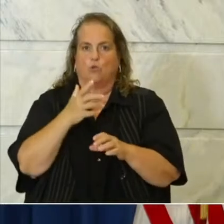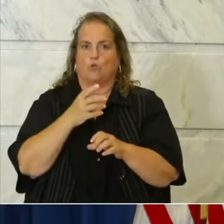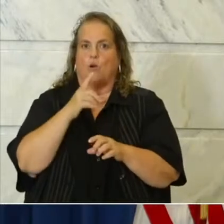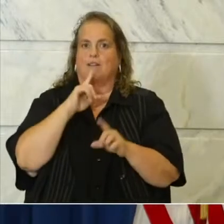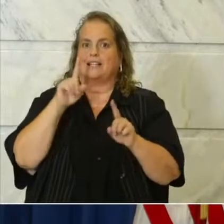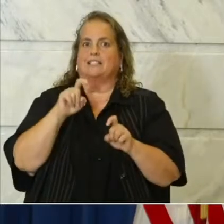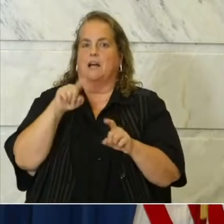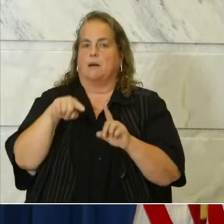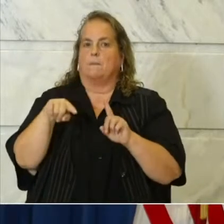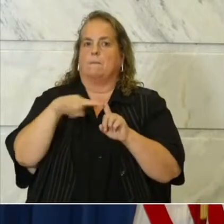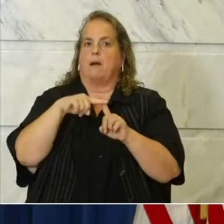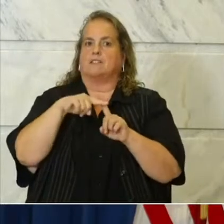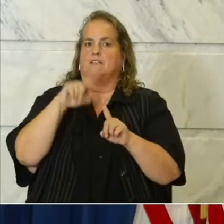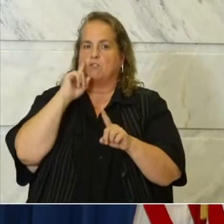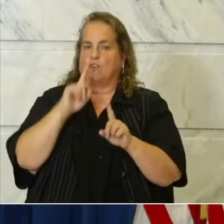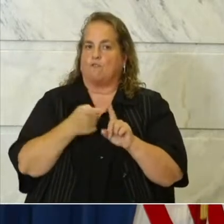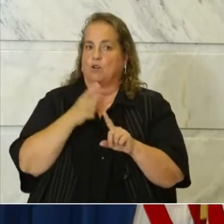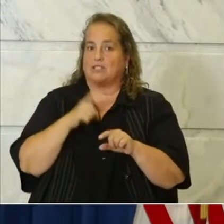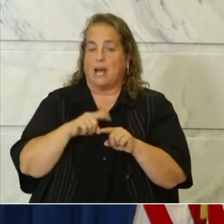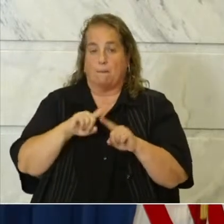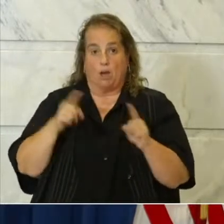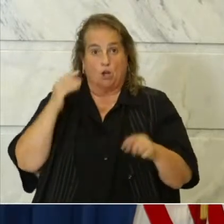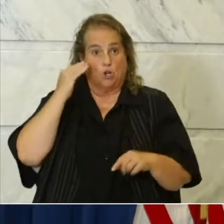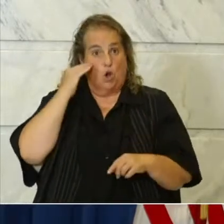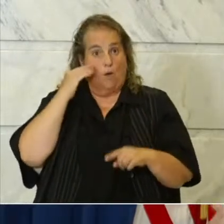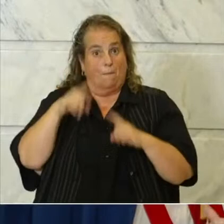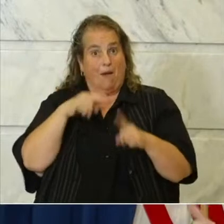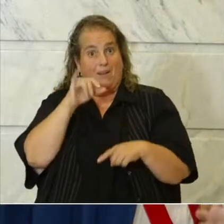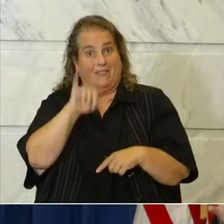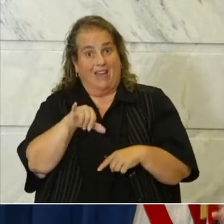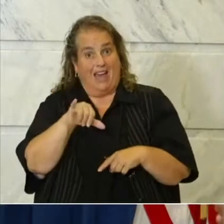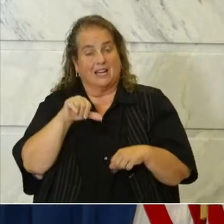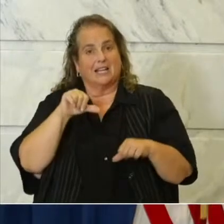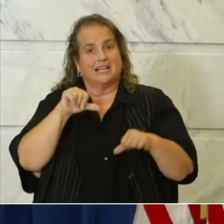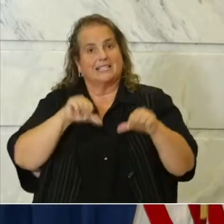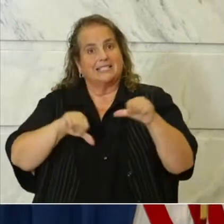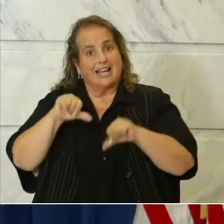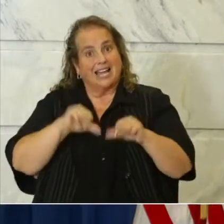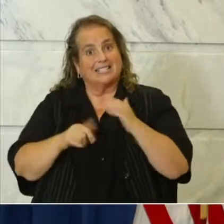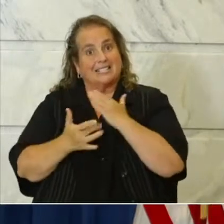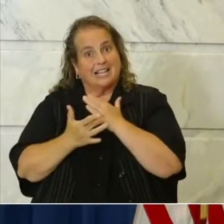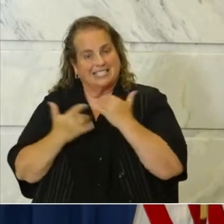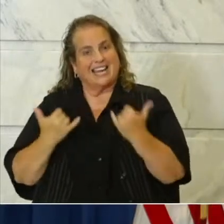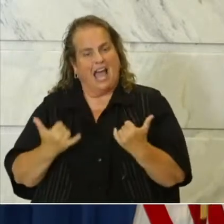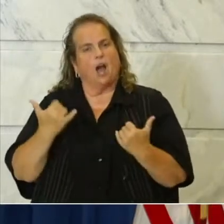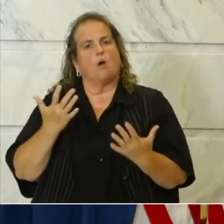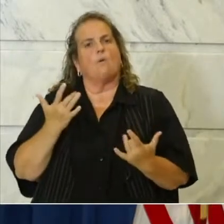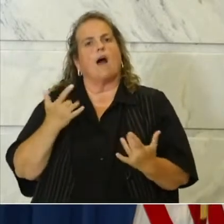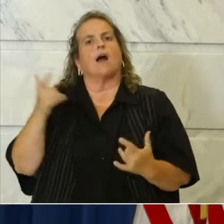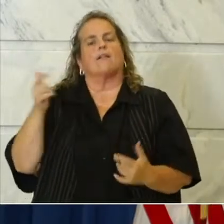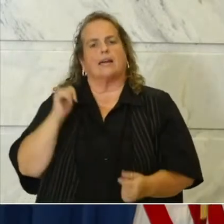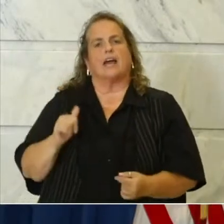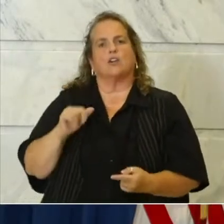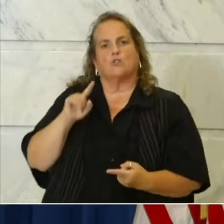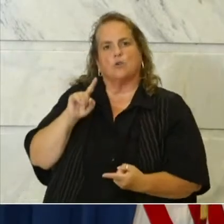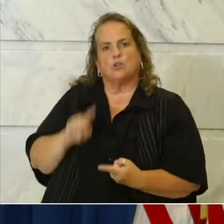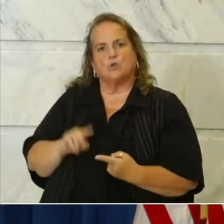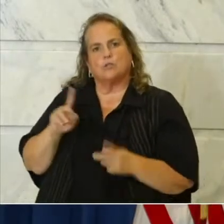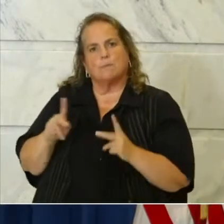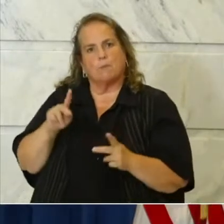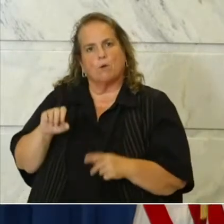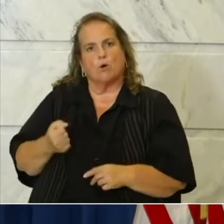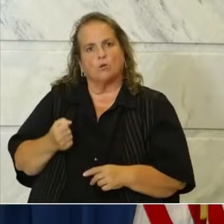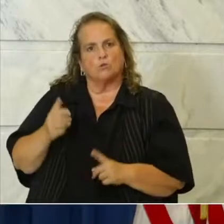first time. But knowing more about that science now is why they can sometimes reduce people's quarantine